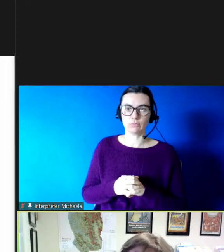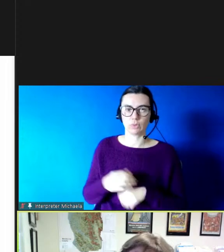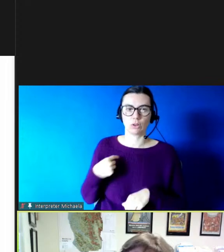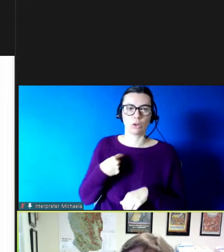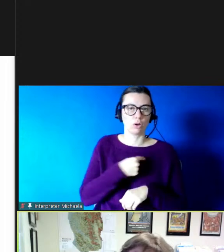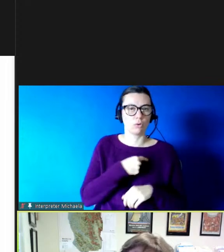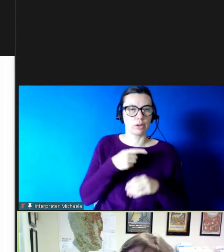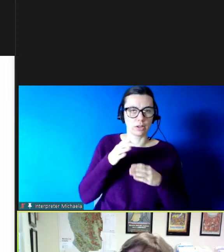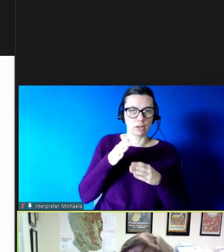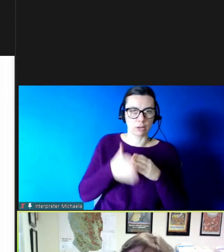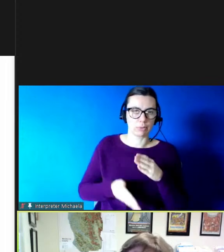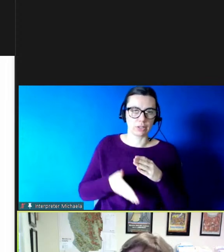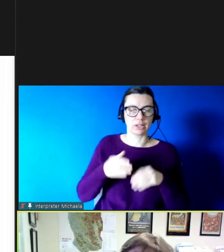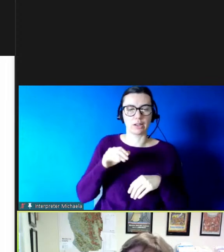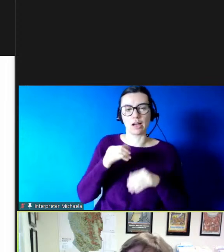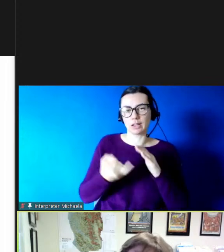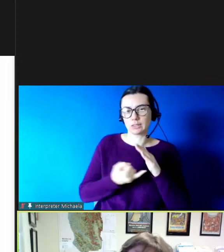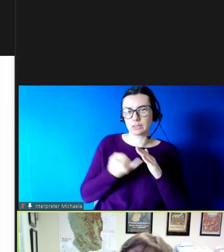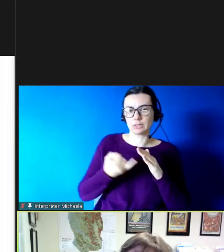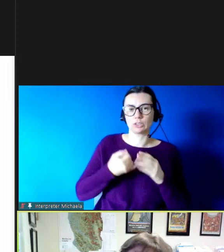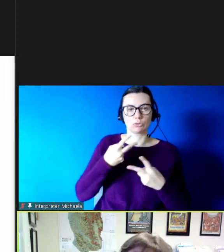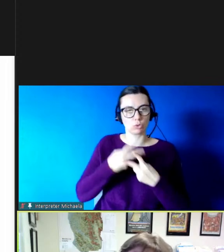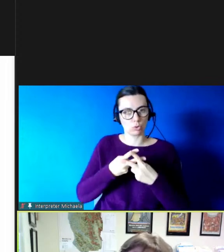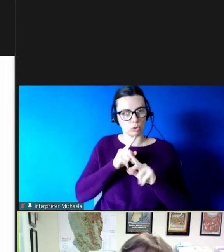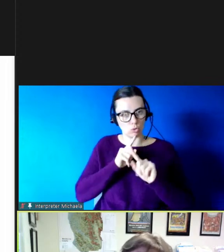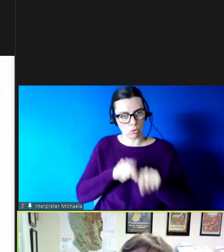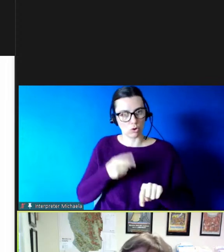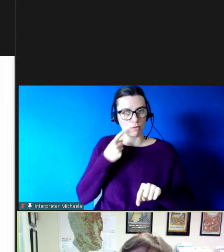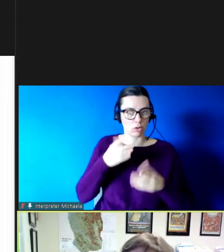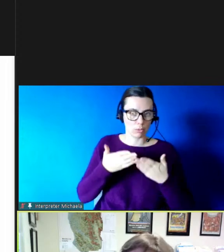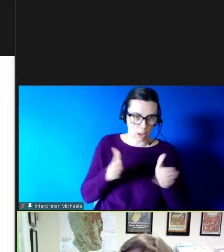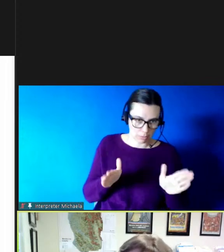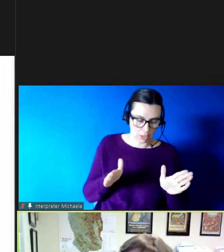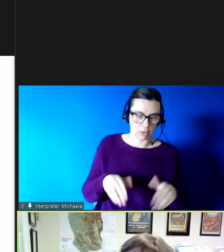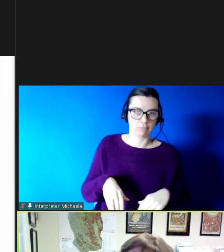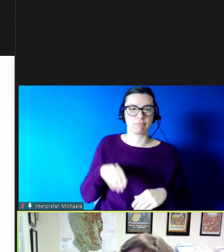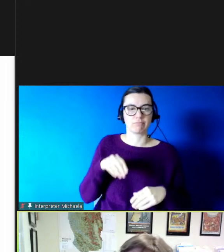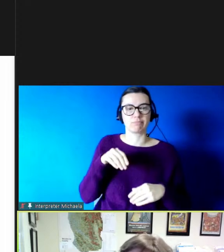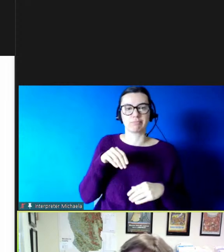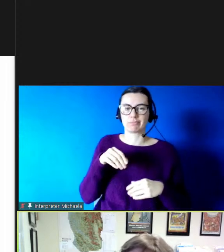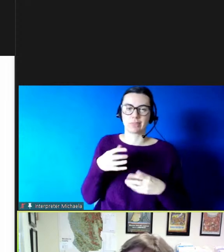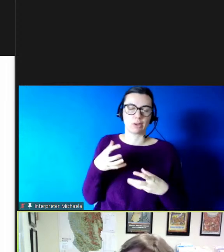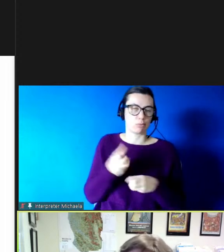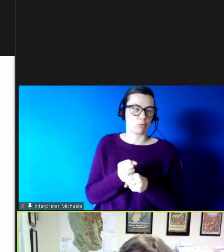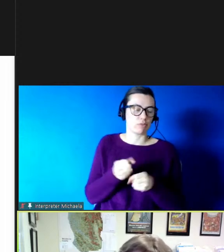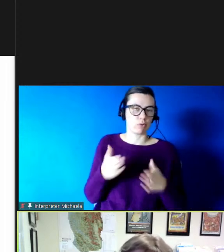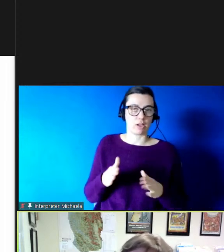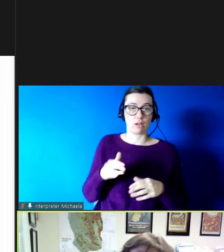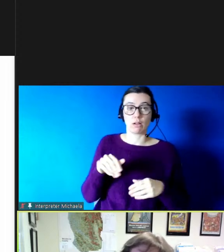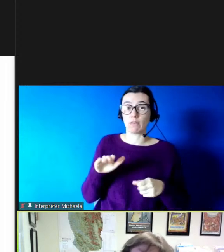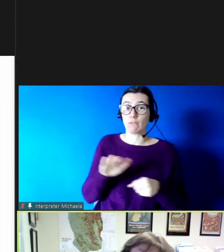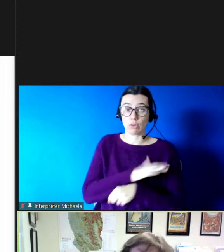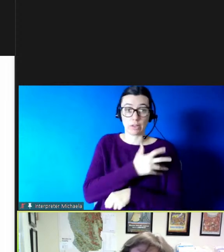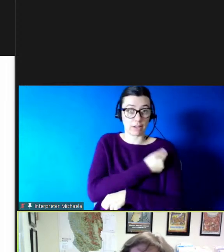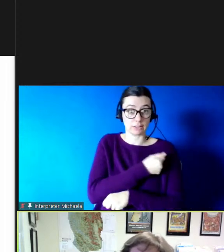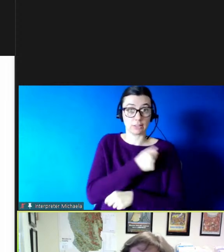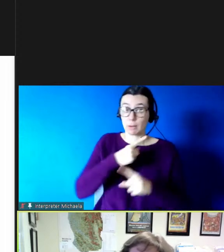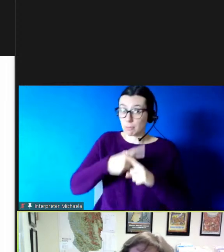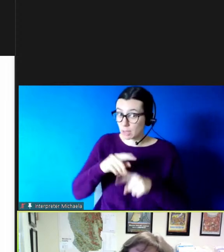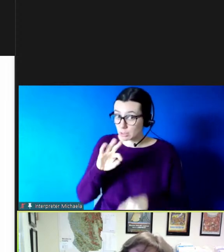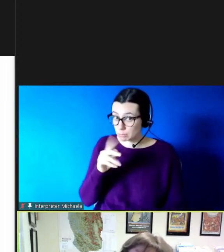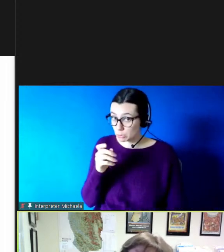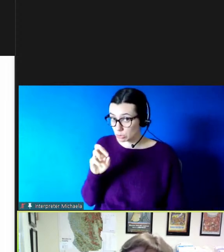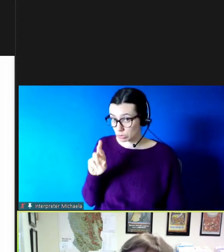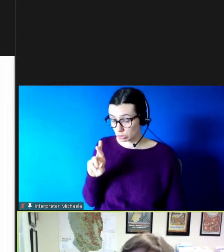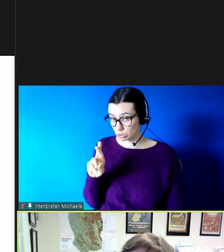and quarantine orders for the public. And in a very brief way, of fully vaccinated and boosted, or if